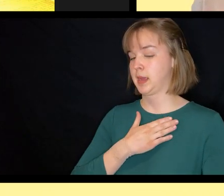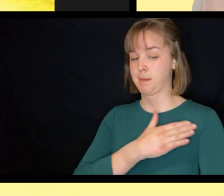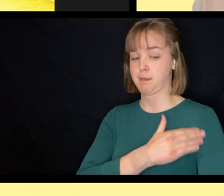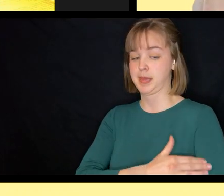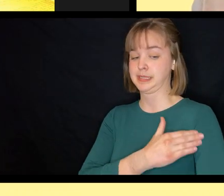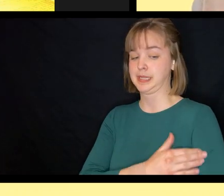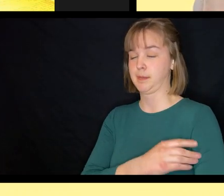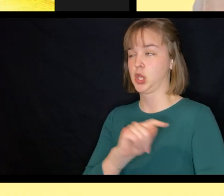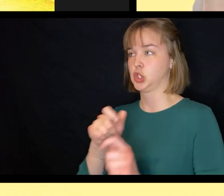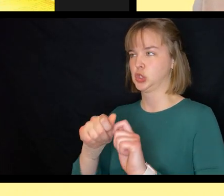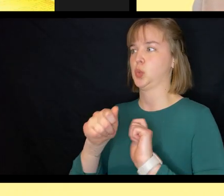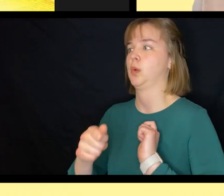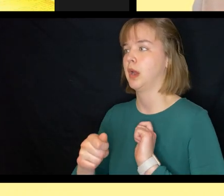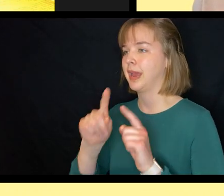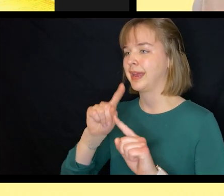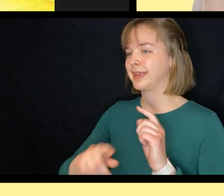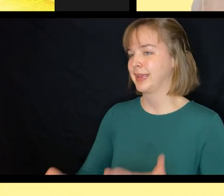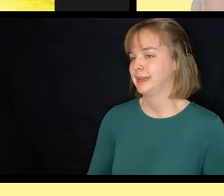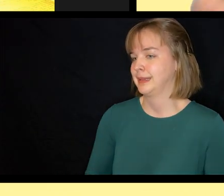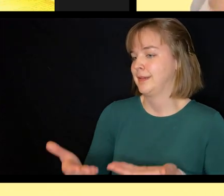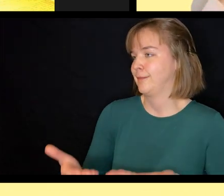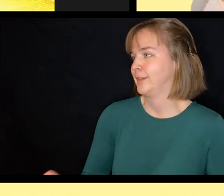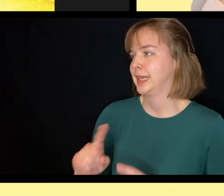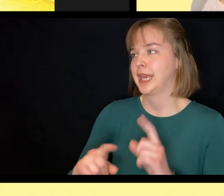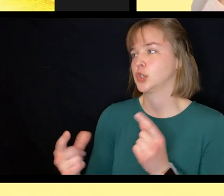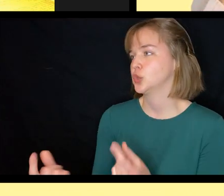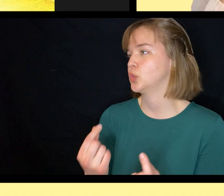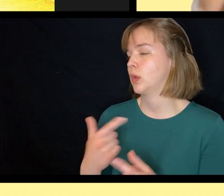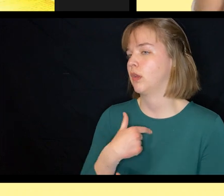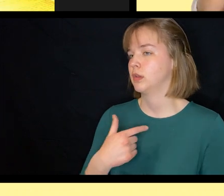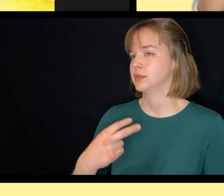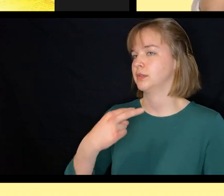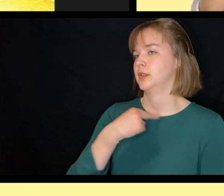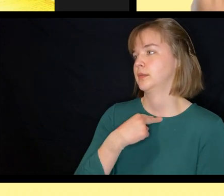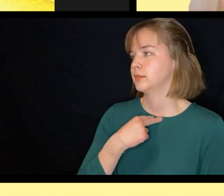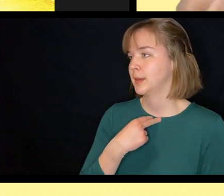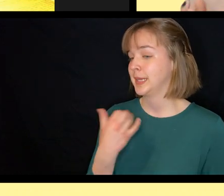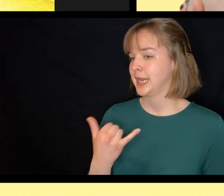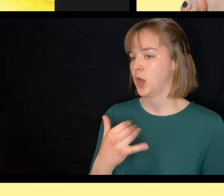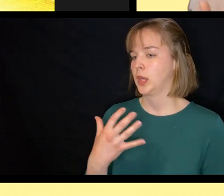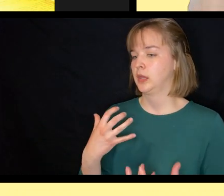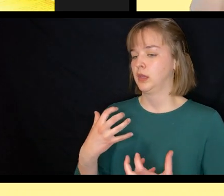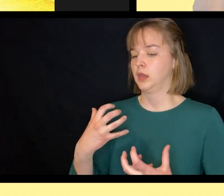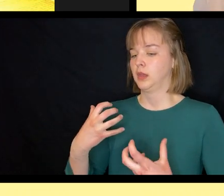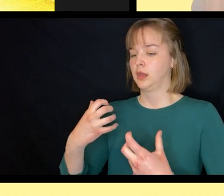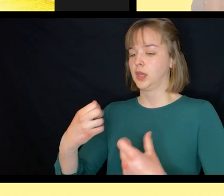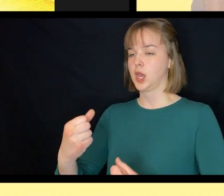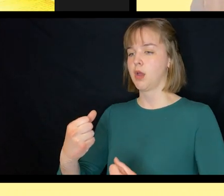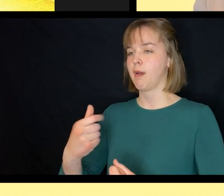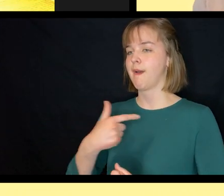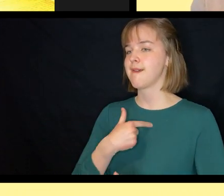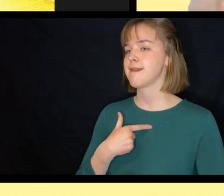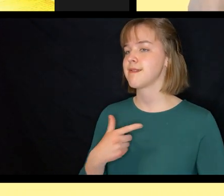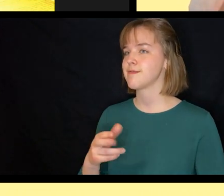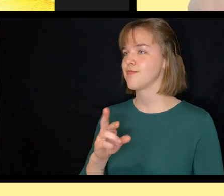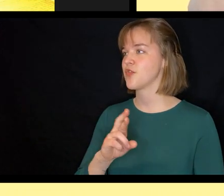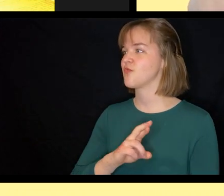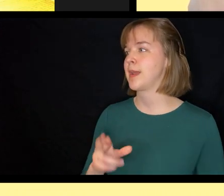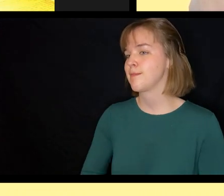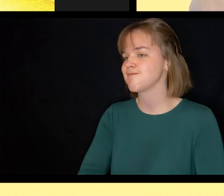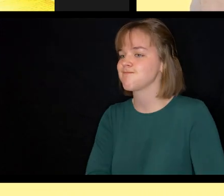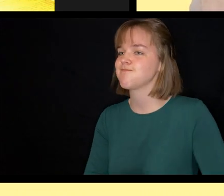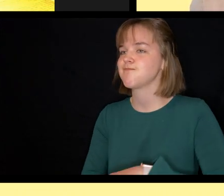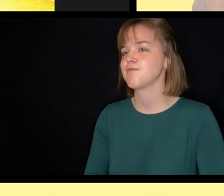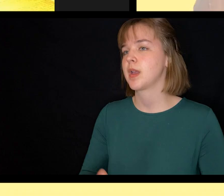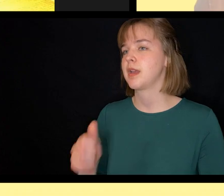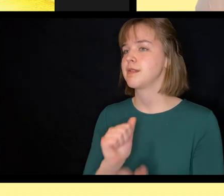great, right? Like I couldn't lift anything for a long time. And now I'm like, oh, well, it's fixed. I can do more, like I don't have to worry